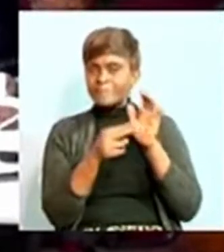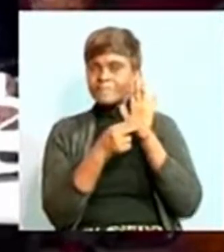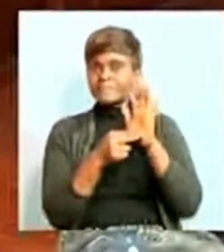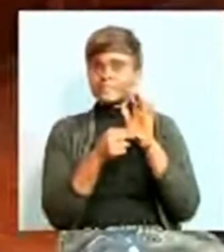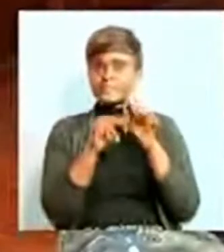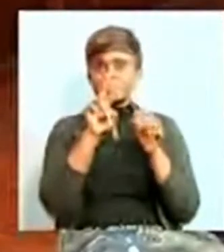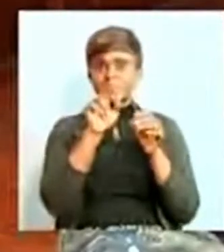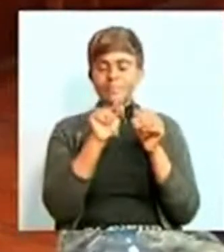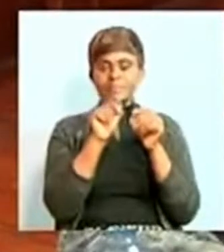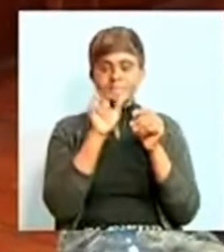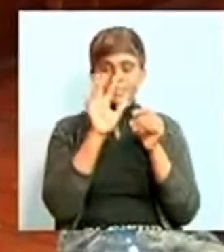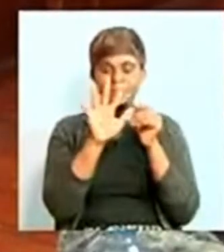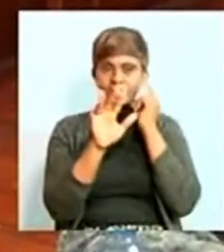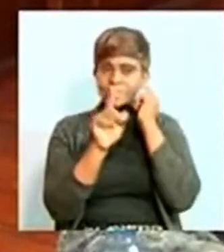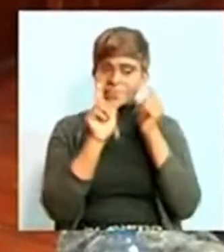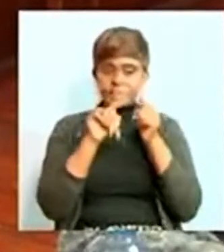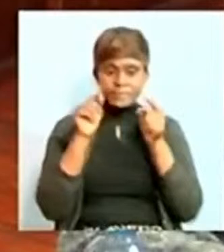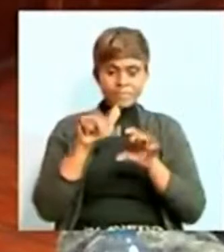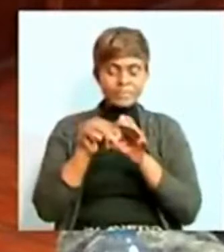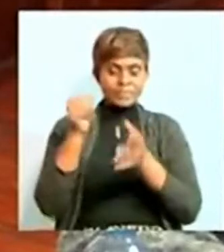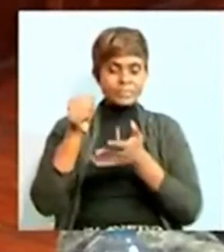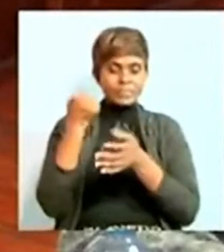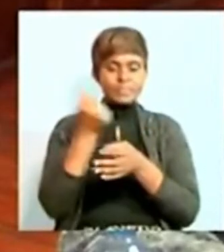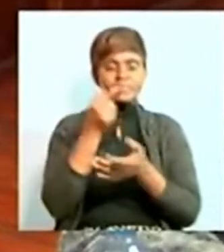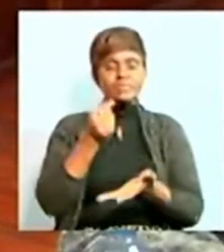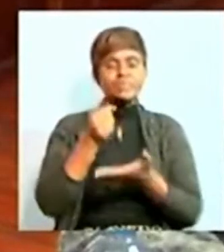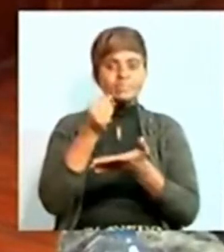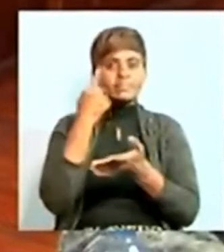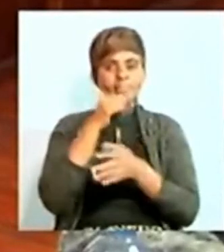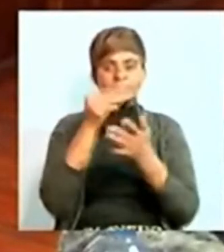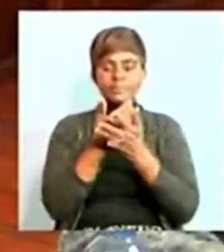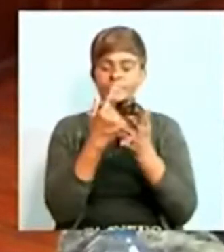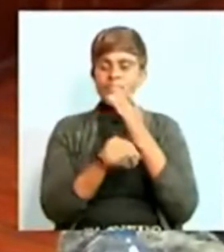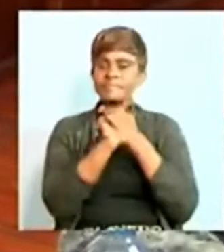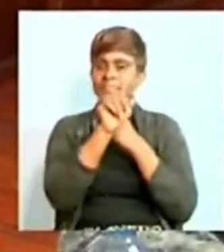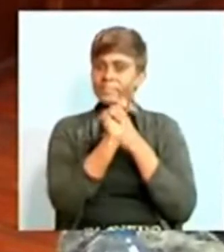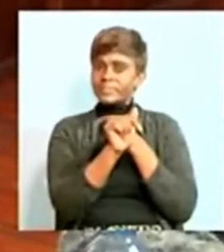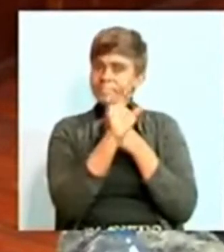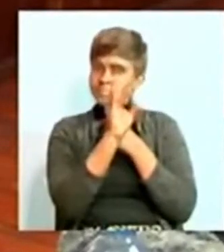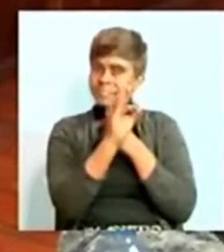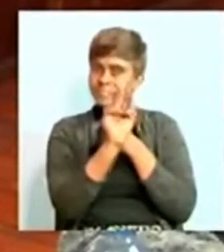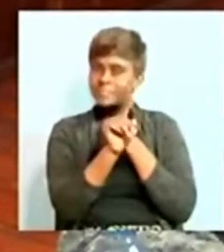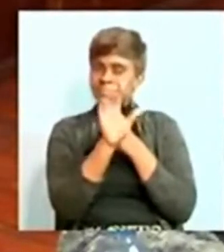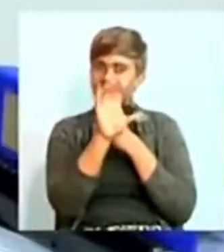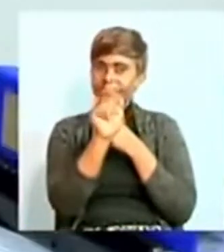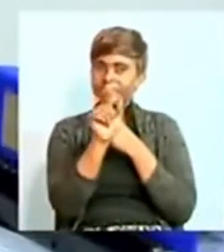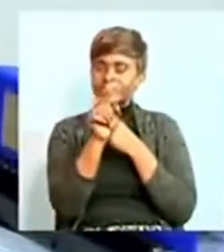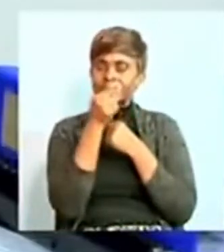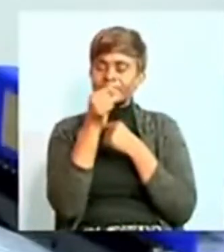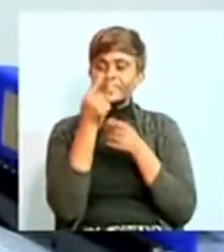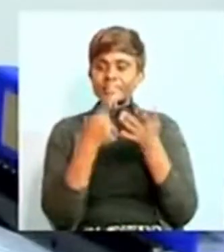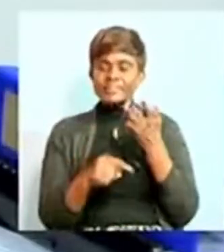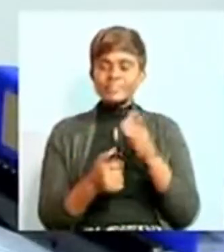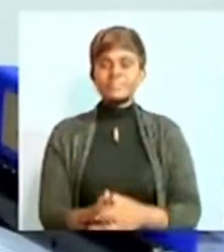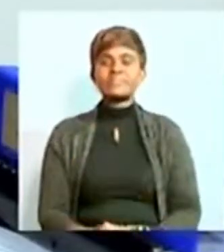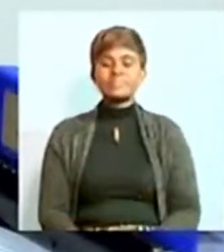2.5. But in our budget, we only budgeted for the dry rate, which was 1.7. So CSC are saying